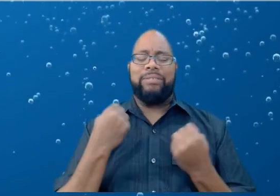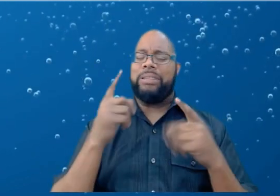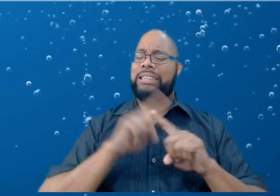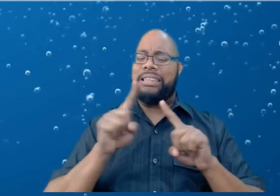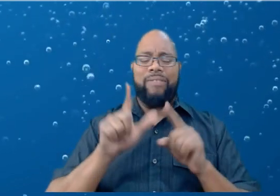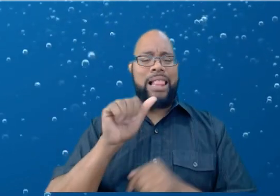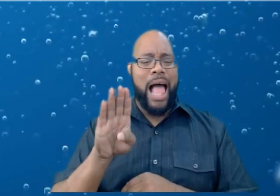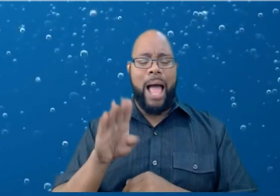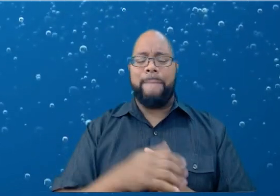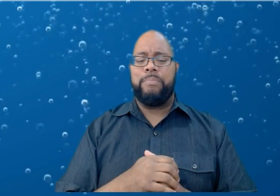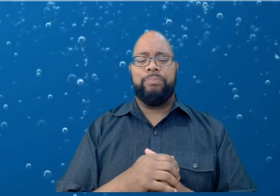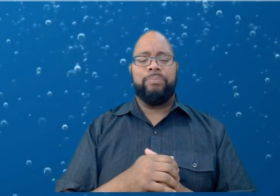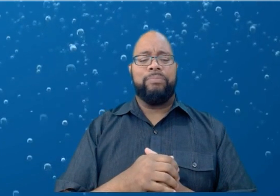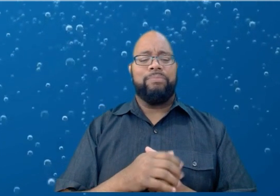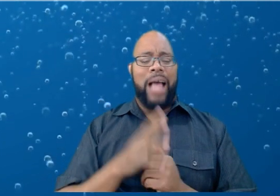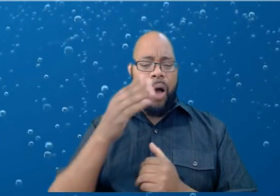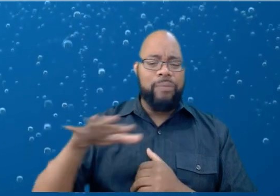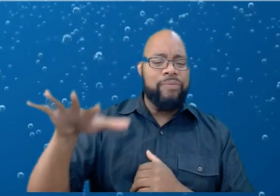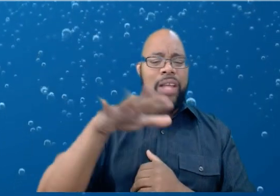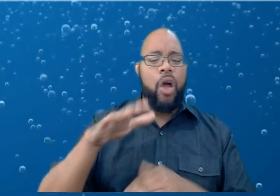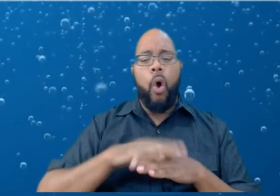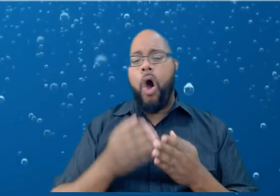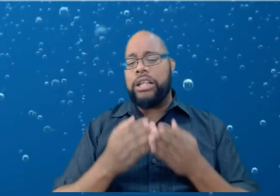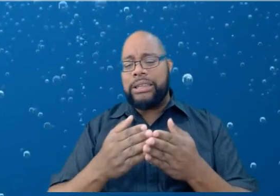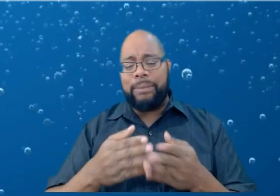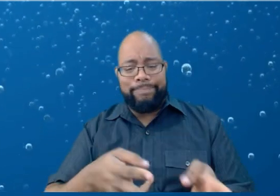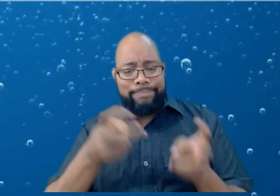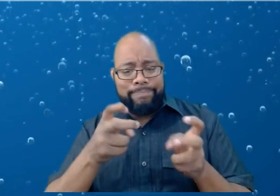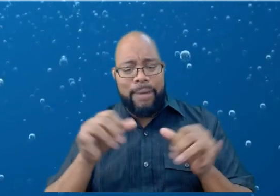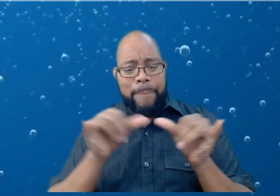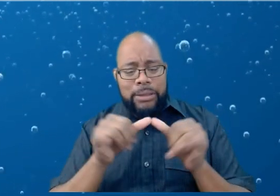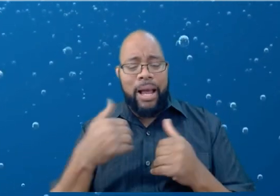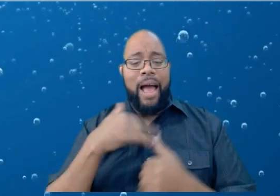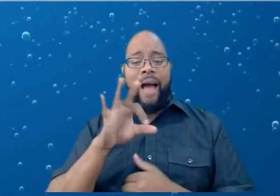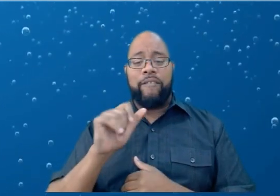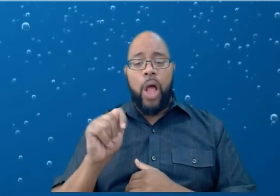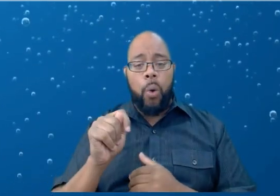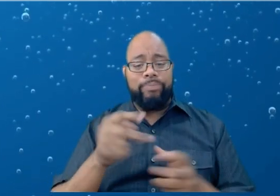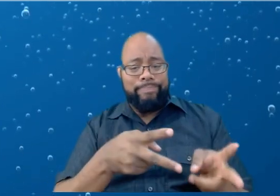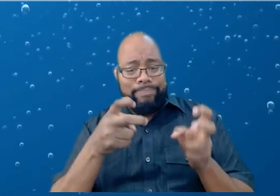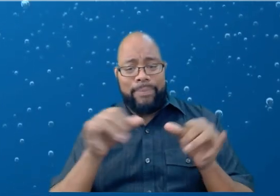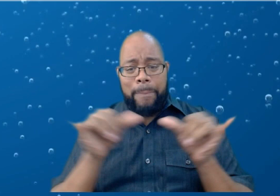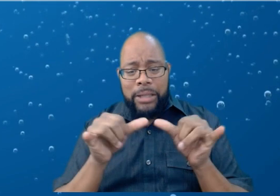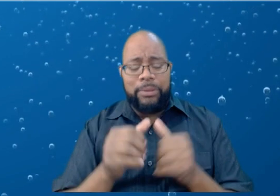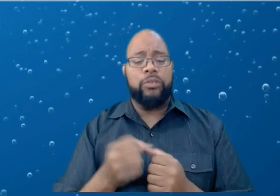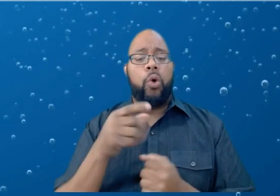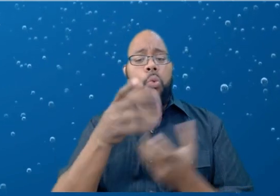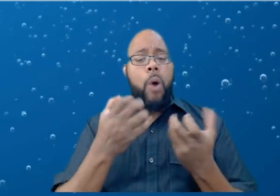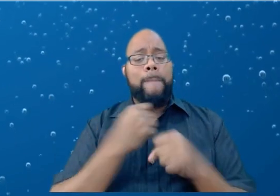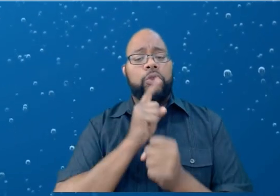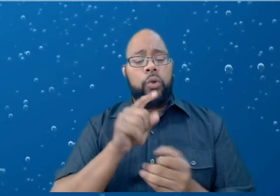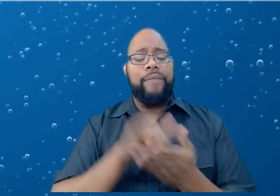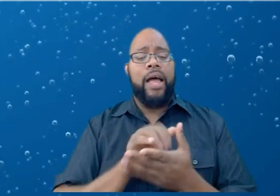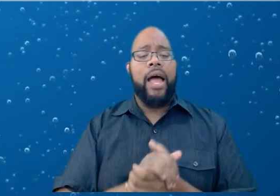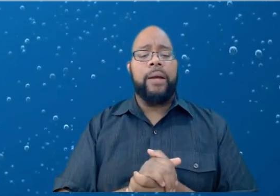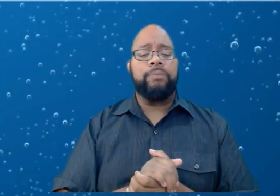to, because there's so many different labs, like I stated, that are out there on ships taking measurements. There are these floats that are out there taking measurements. And